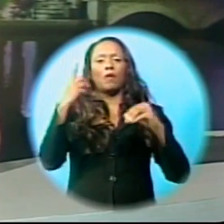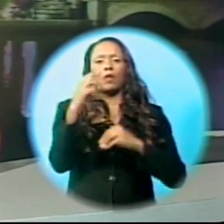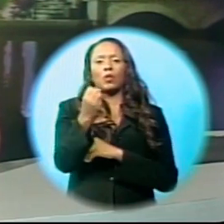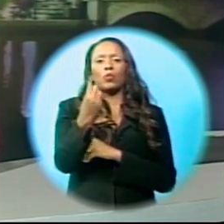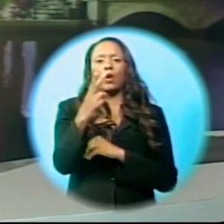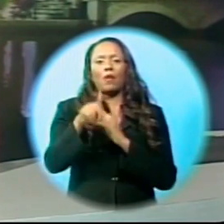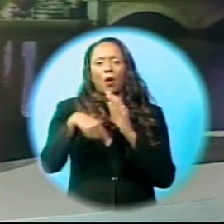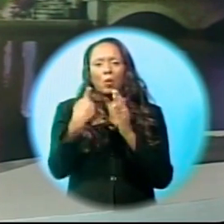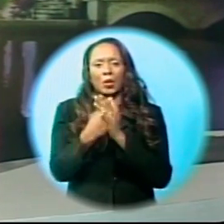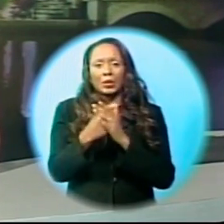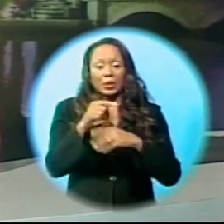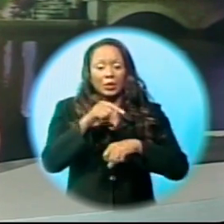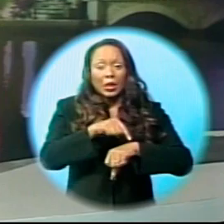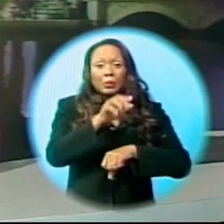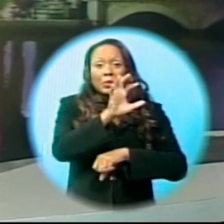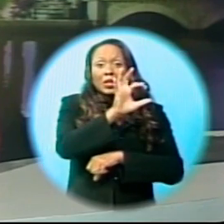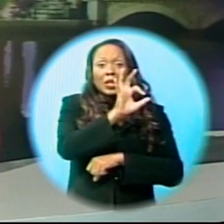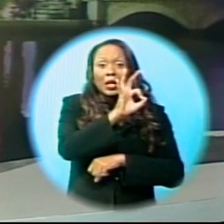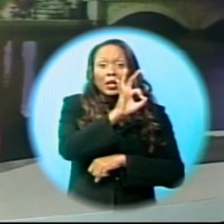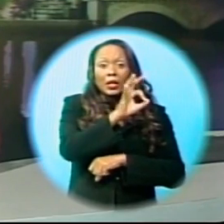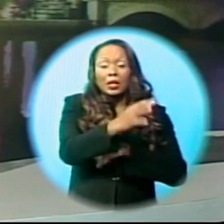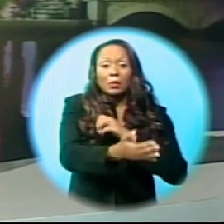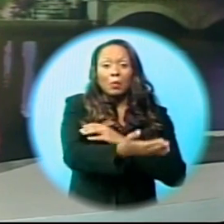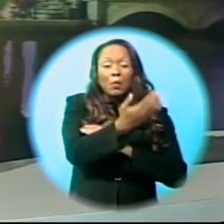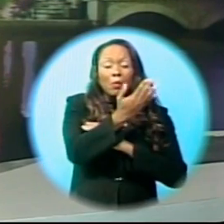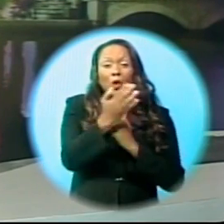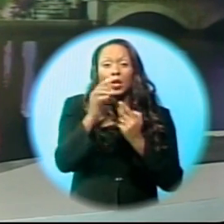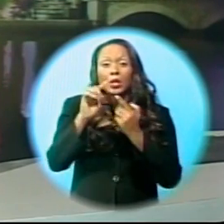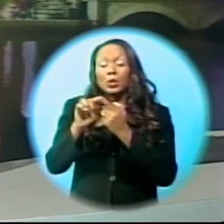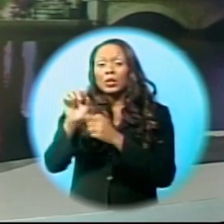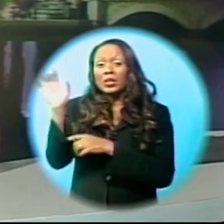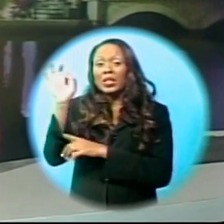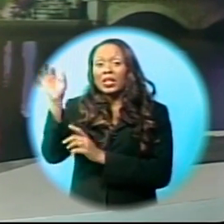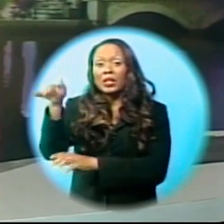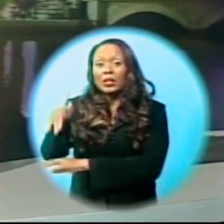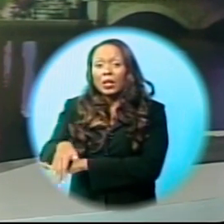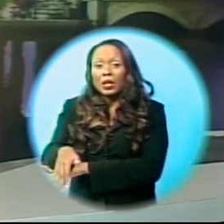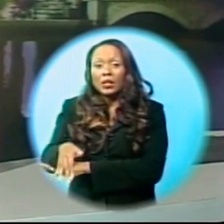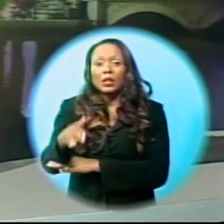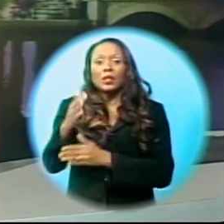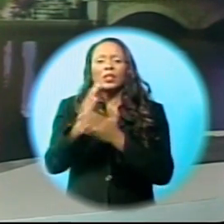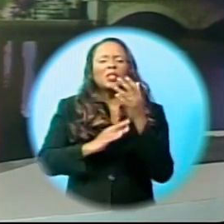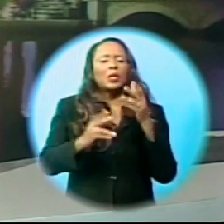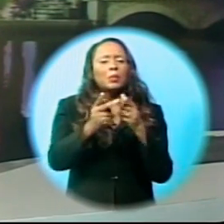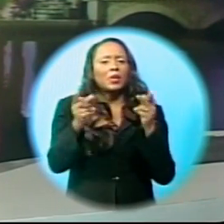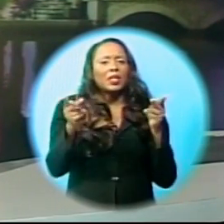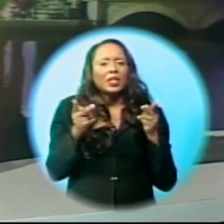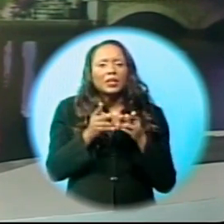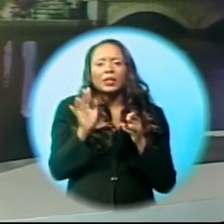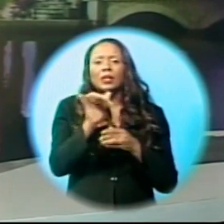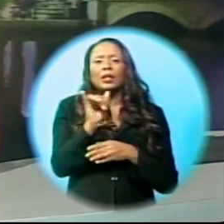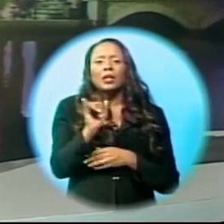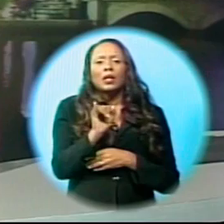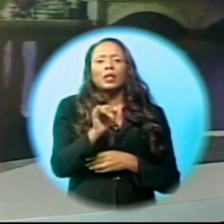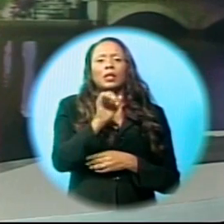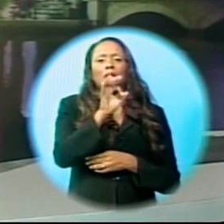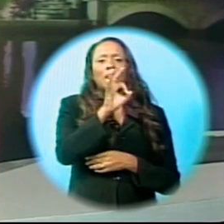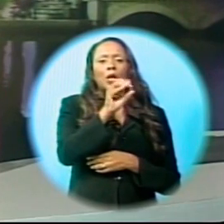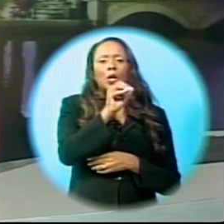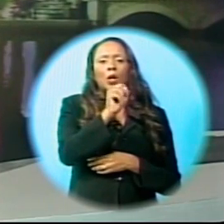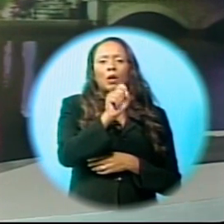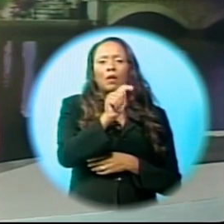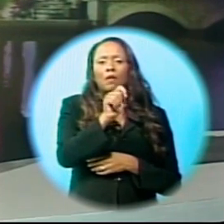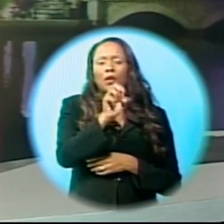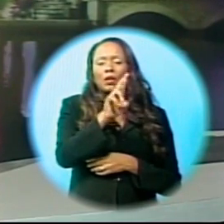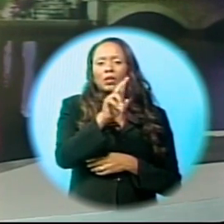9 in the morning until 9 at night. Customers in Consett Bay, St. Mark's, Fortescue, Bath, St. Margaret's, Glen Burnie and Foster